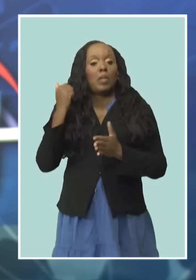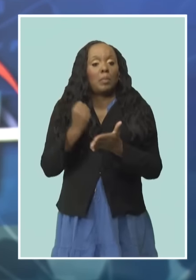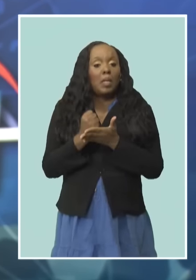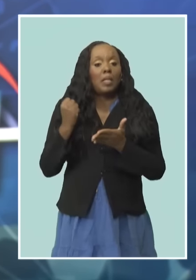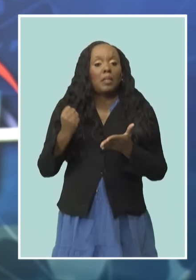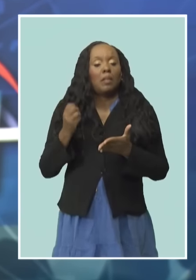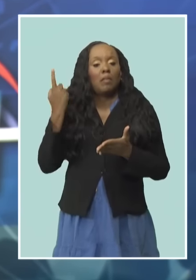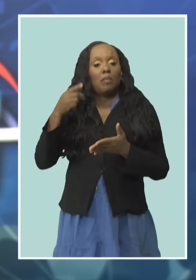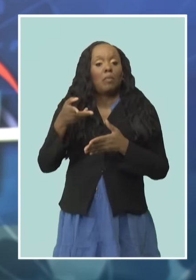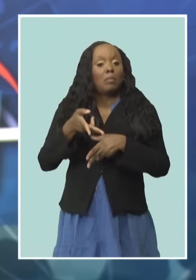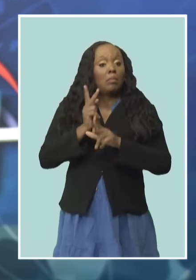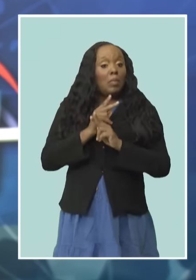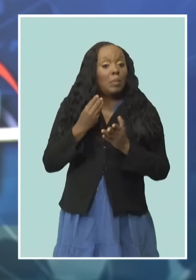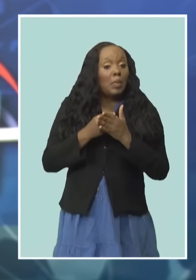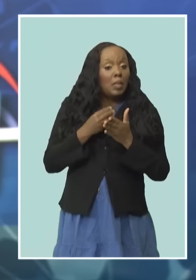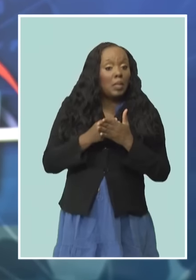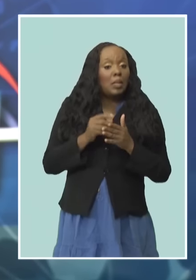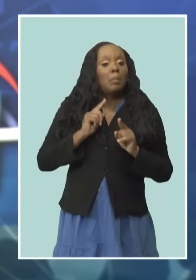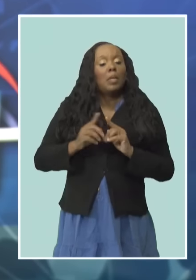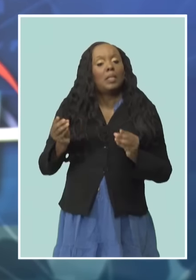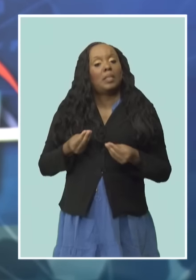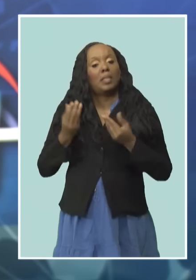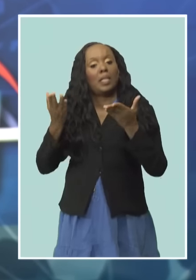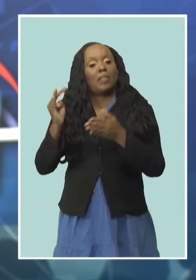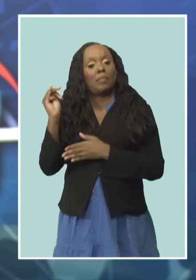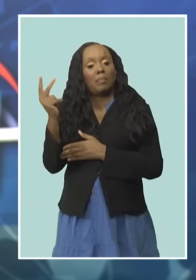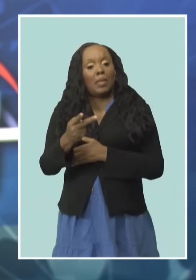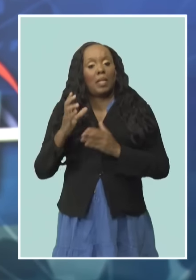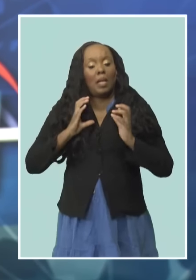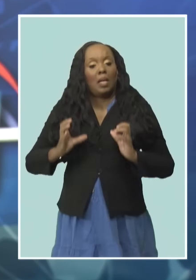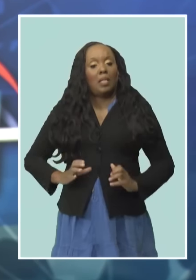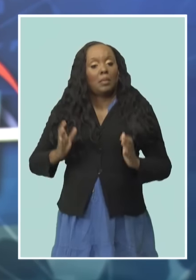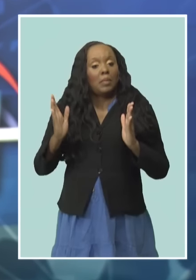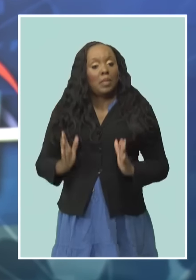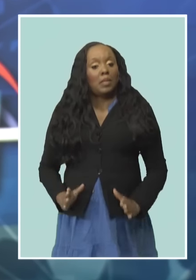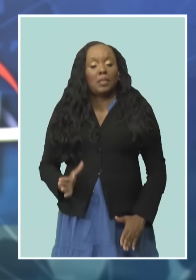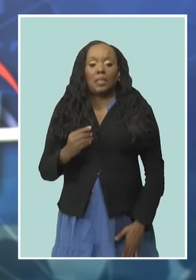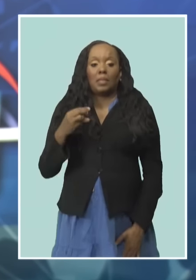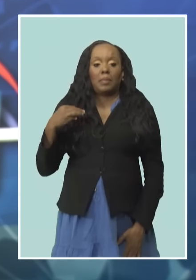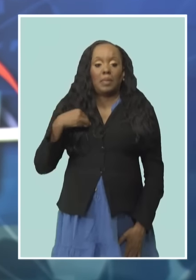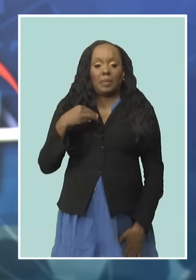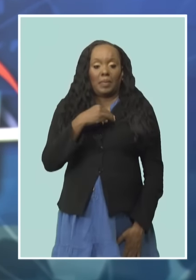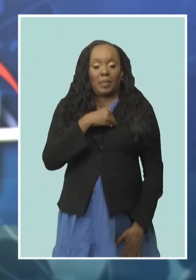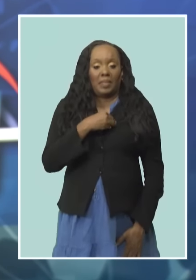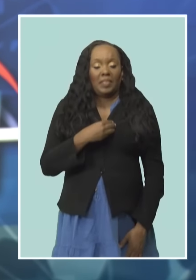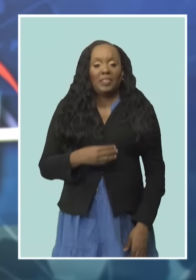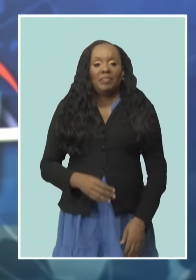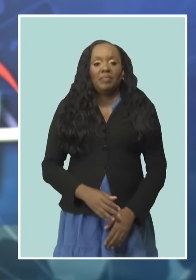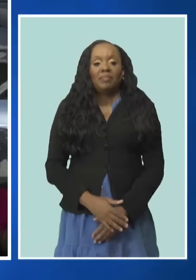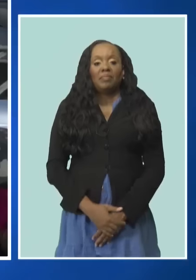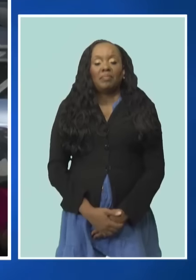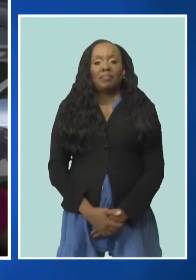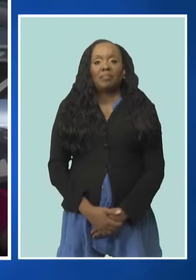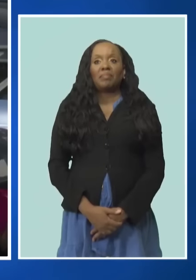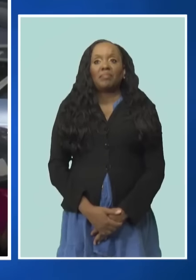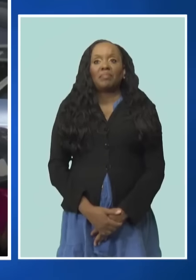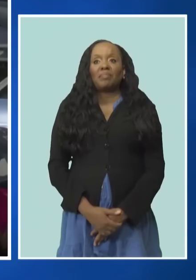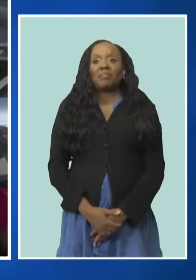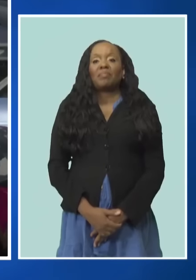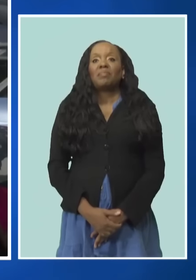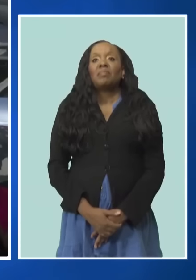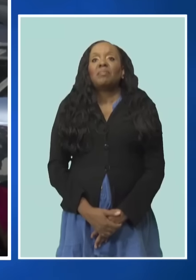only in acquiring new loans and money, but also in the way they give back to their customers and members. Christmas